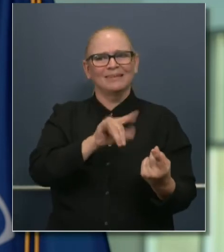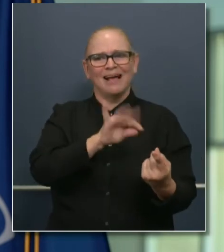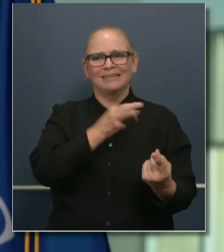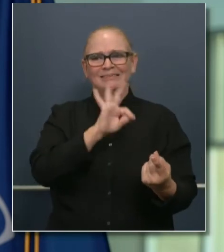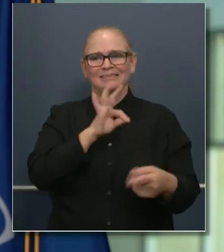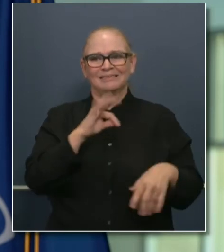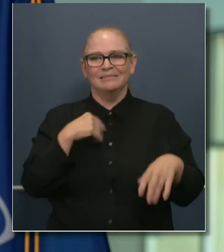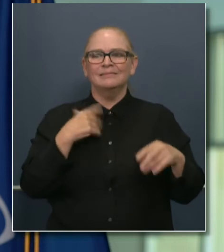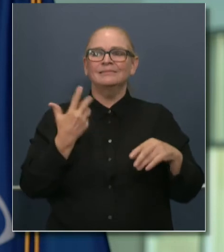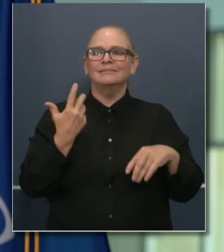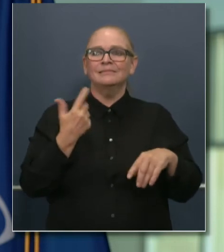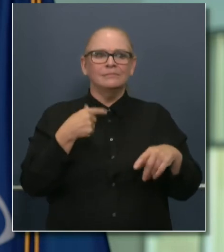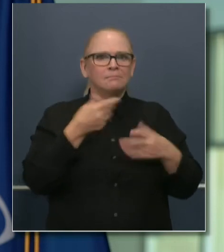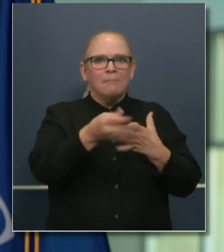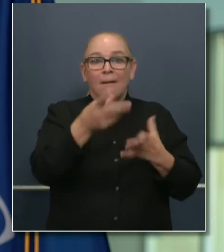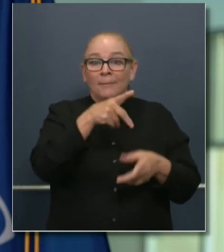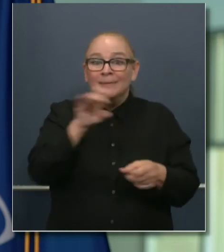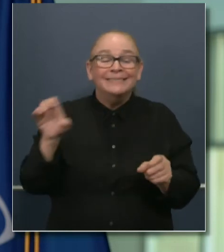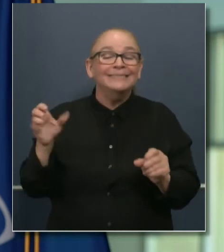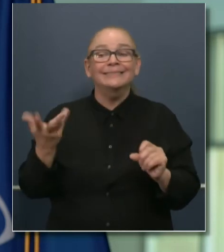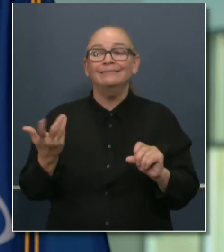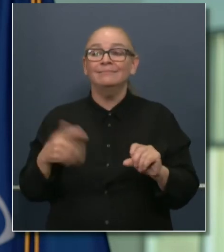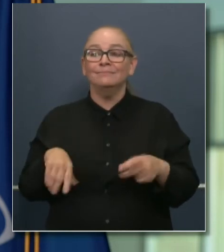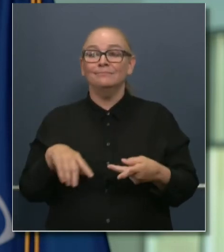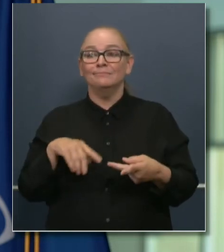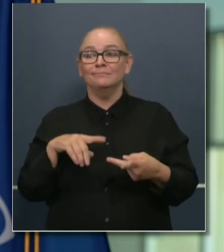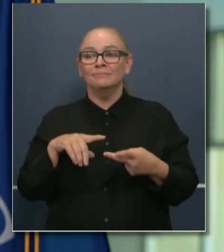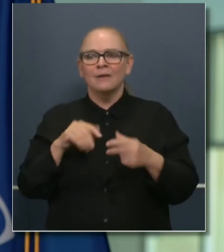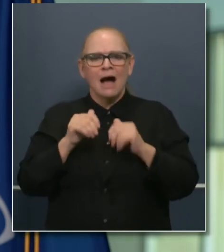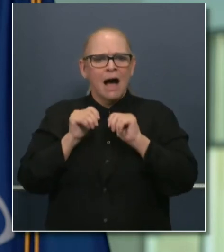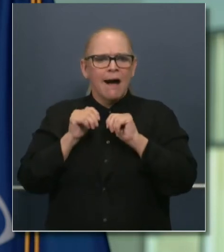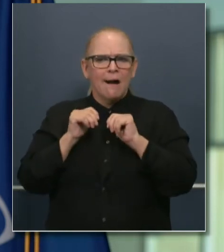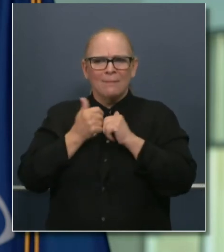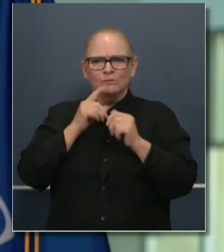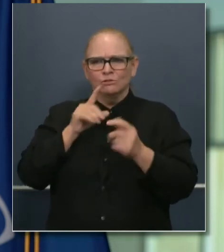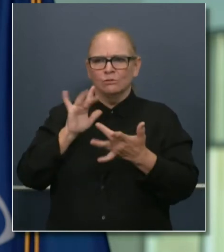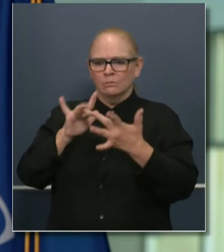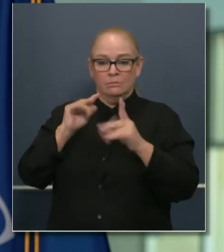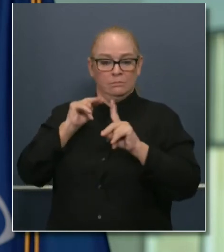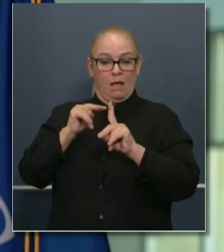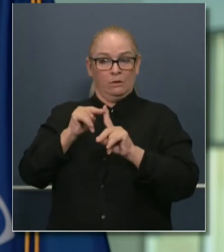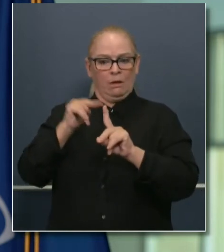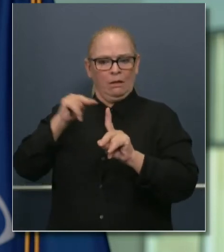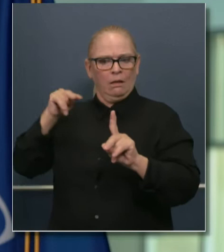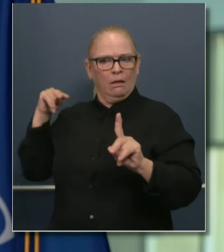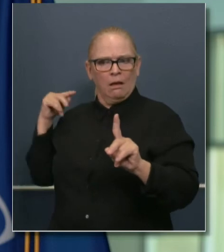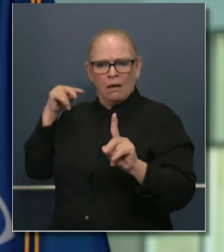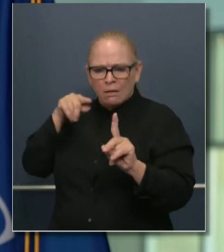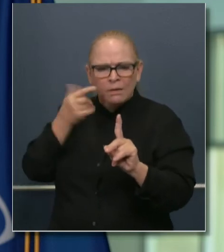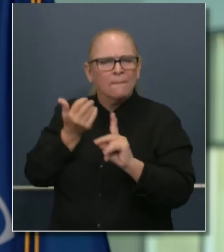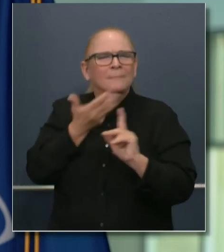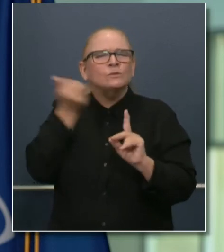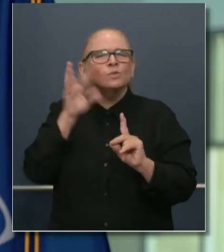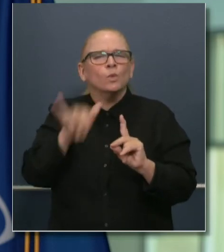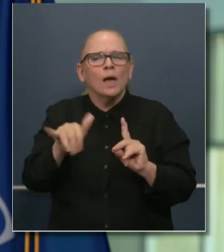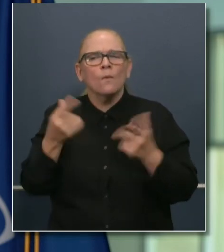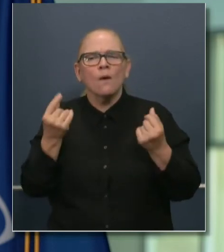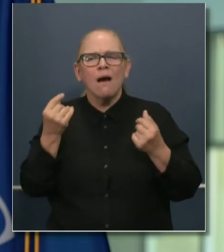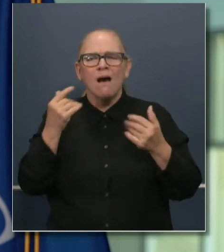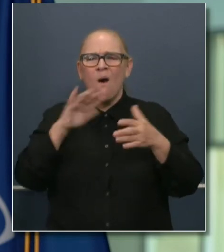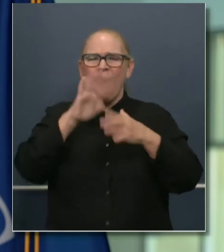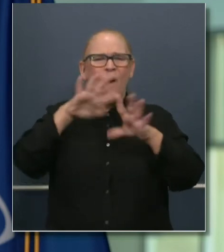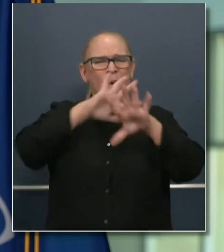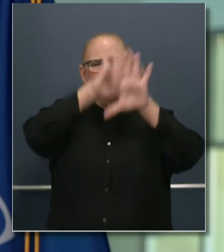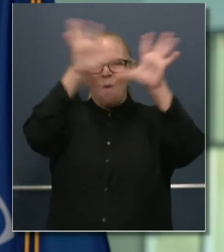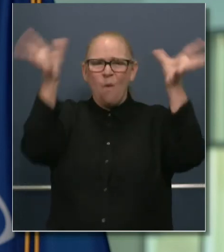at contact tracing, and the like. And so across the spectrum, we've been able to resource one